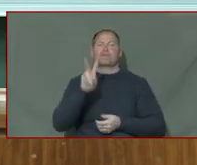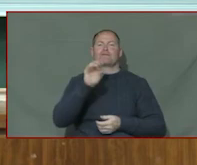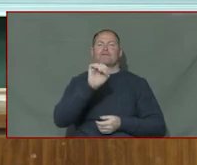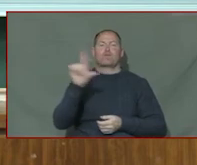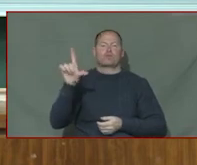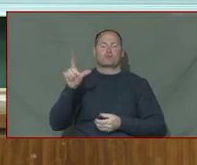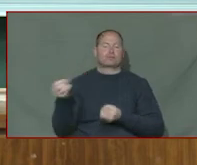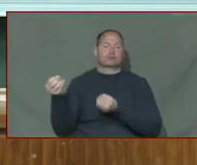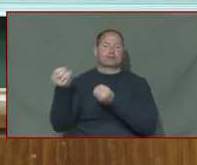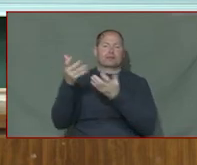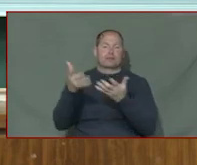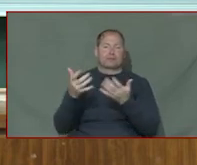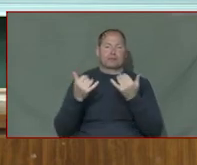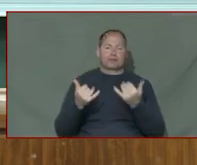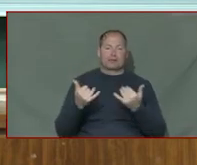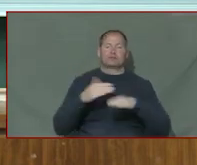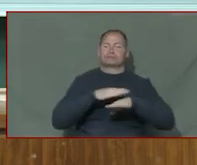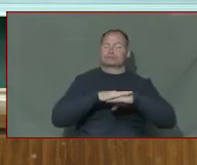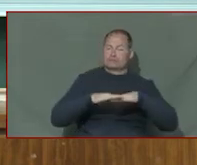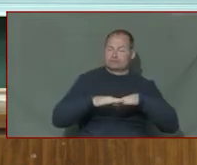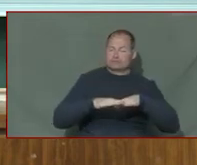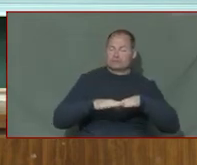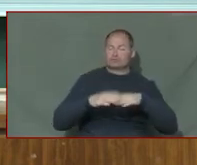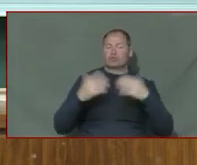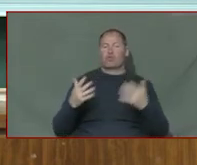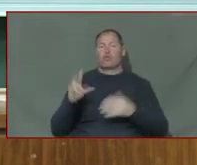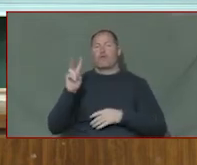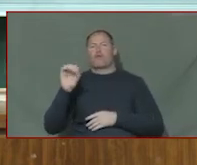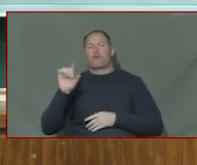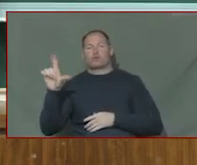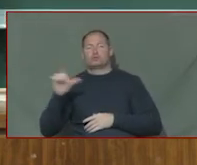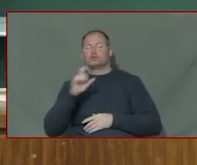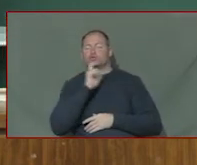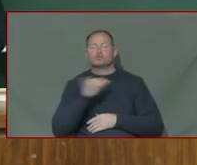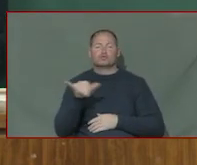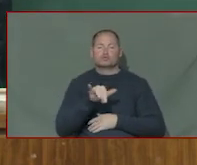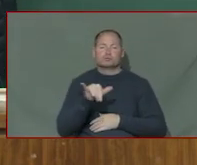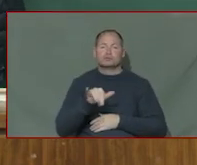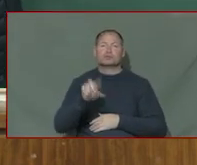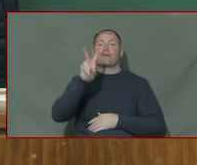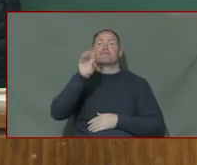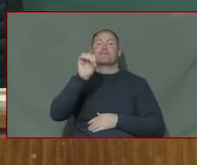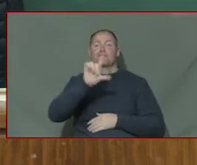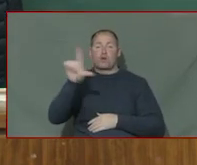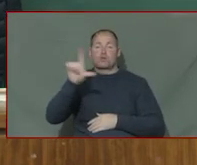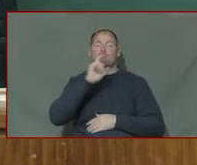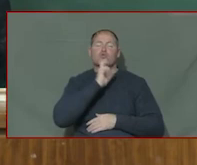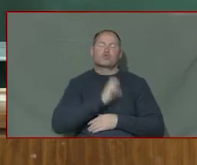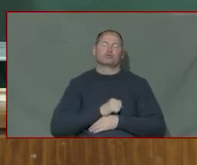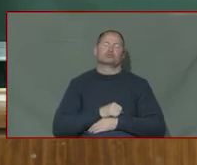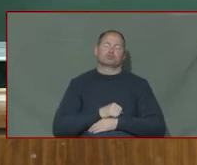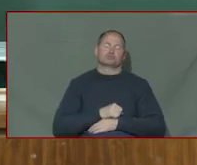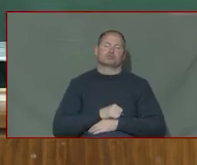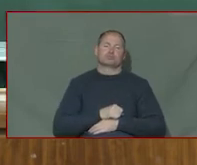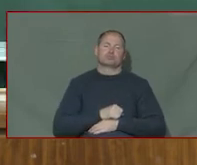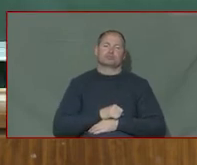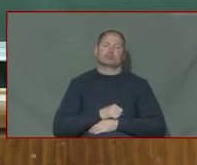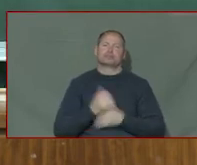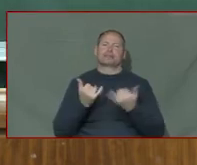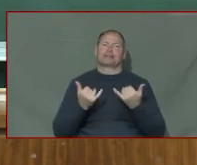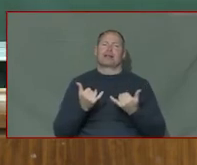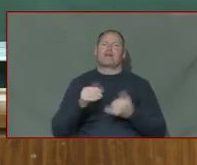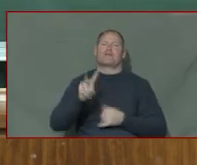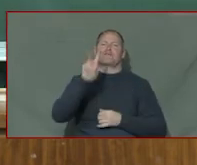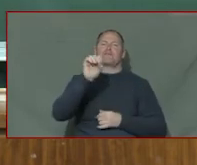must I use? Volume or surface area? Volume. So volume. What is the volume